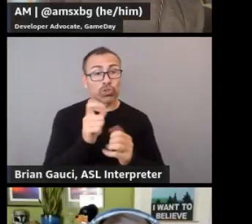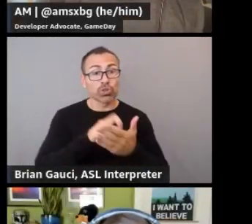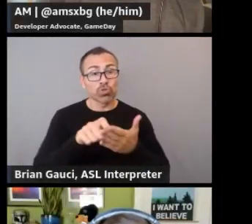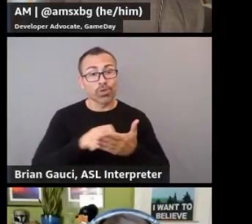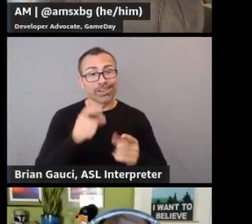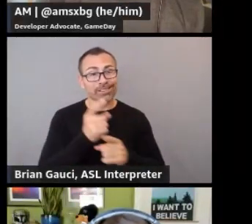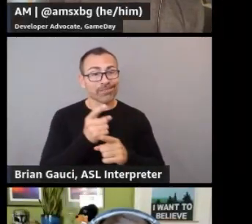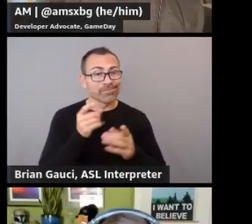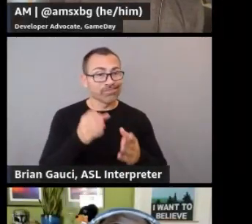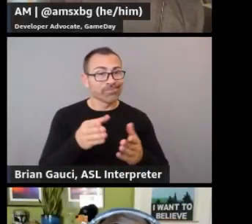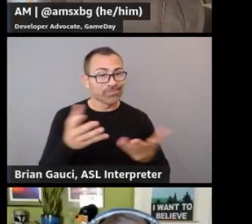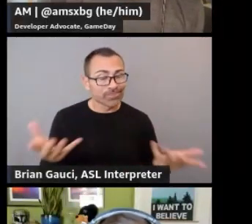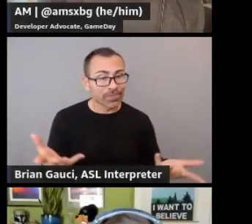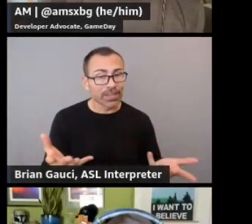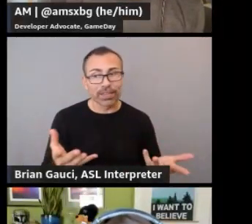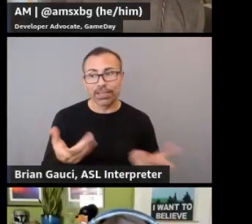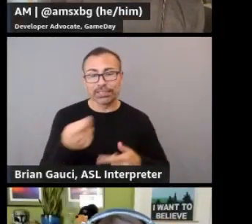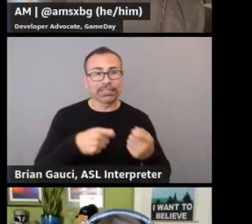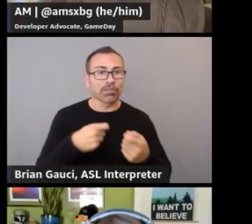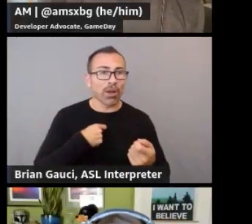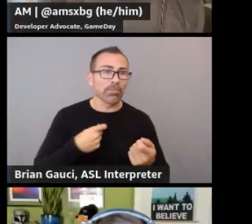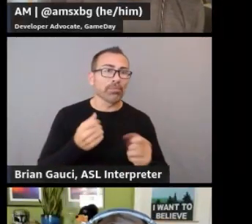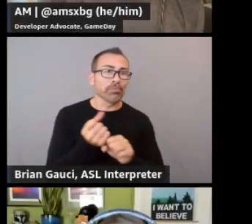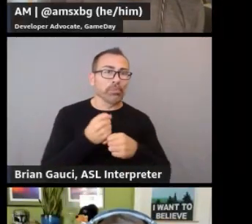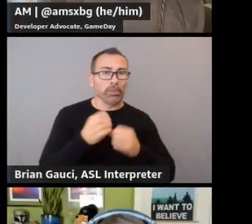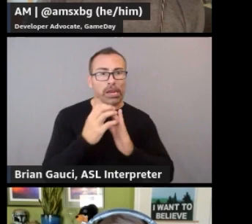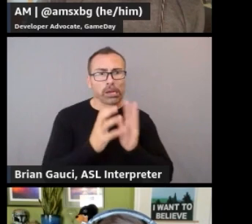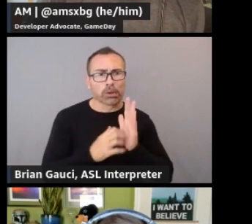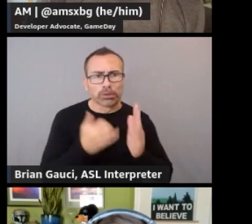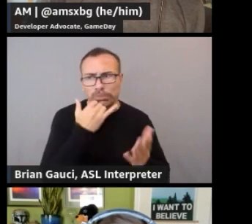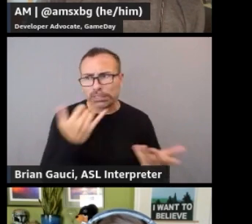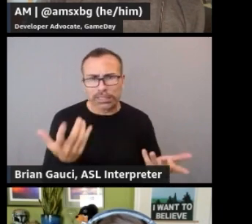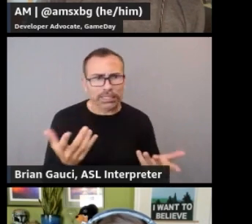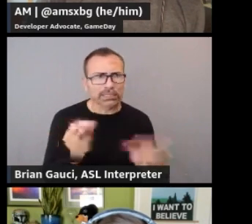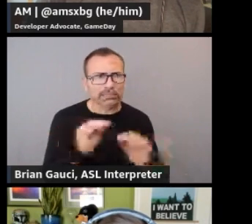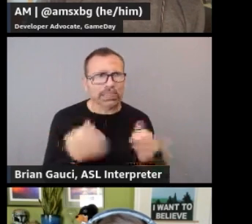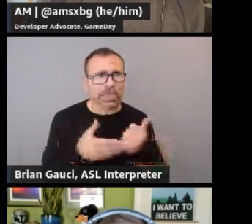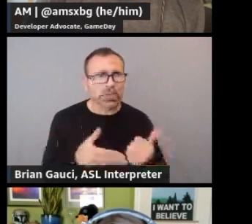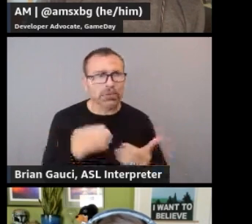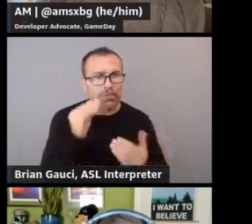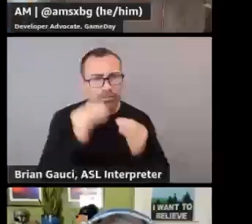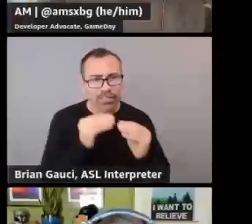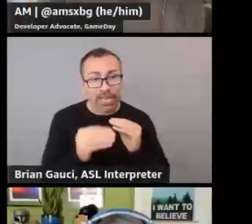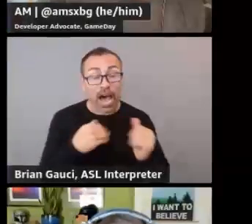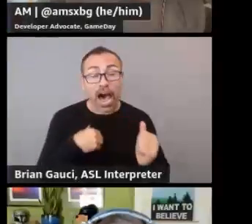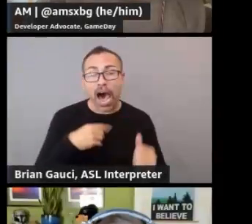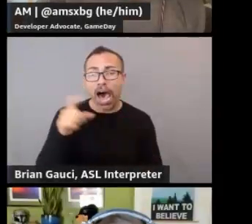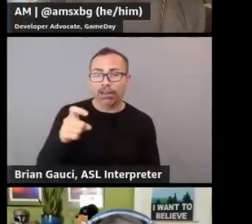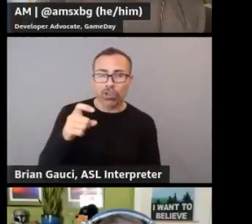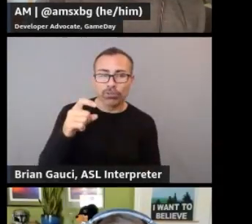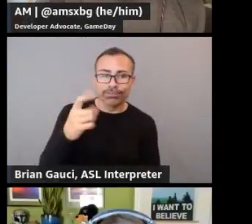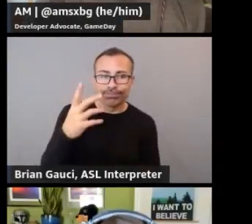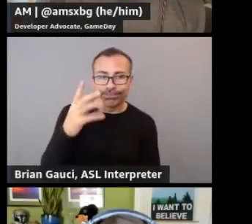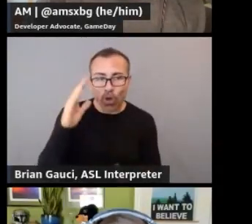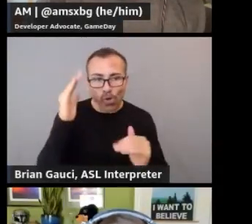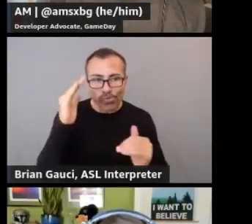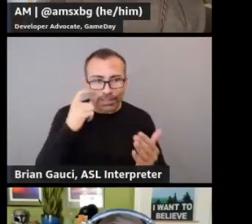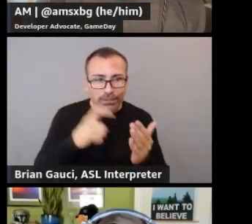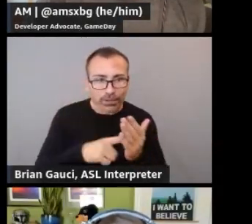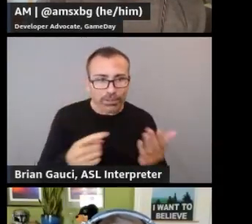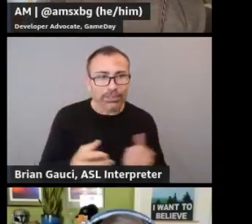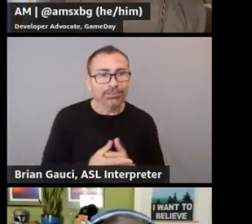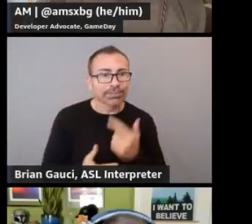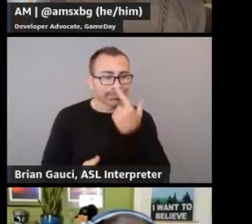oops, I made a coding mistake and there's nothing that's going to help me fix that. I just have to notice it, hopefully in a test or something like that. Mike and David, we've